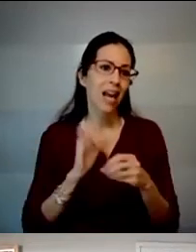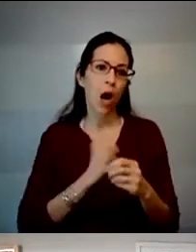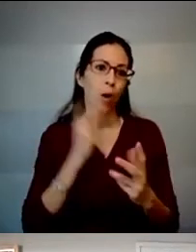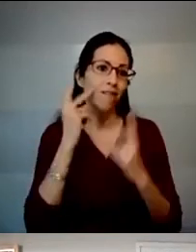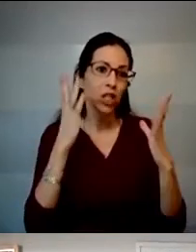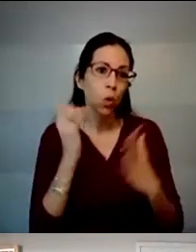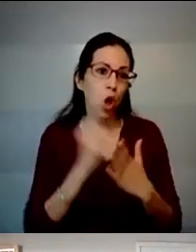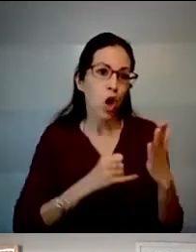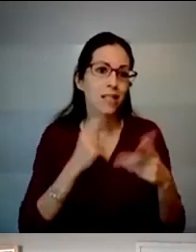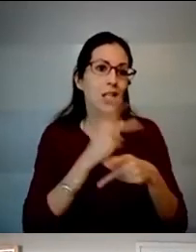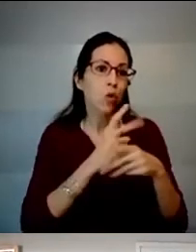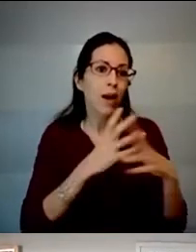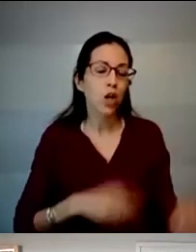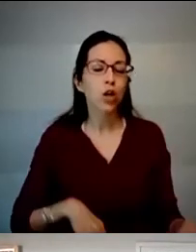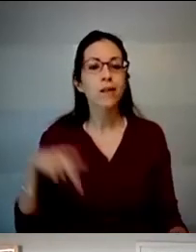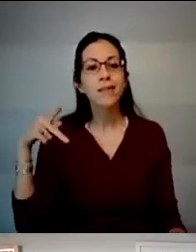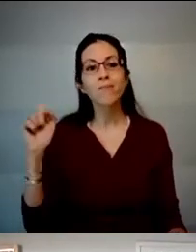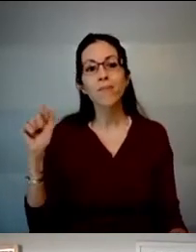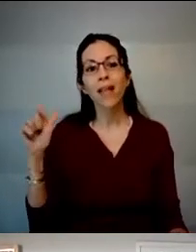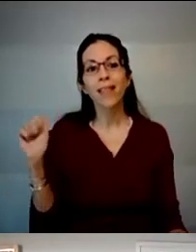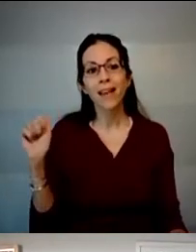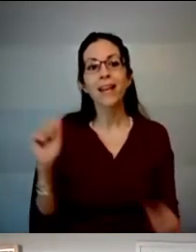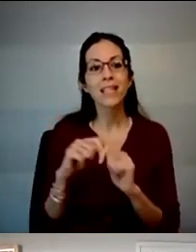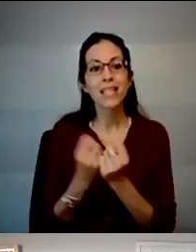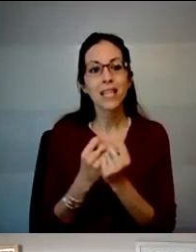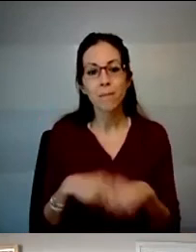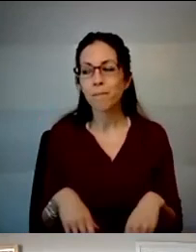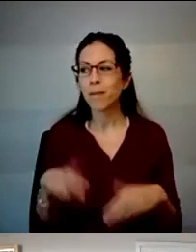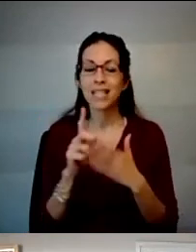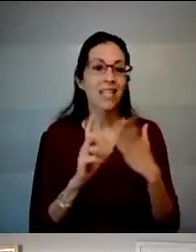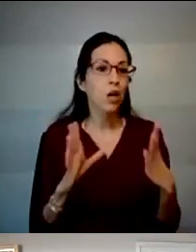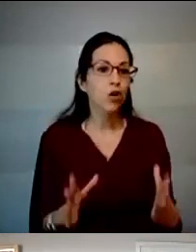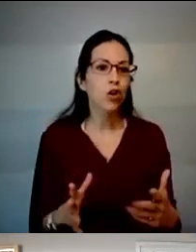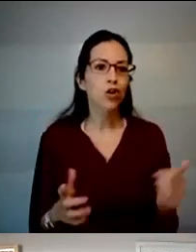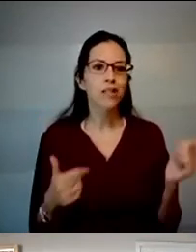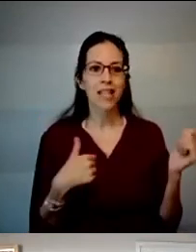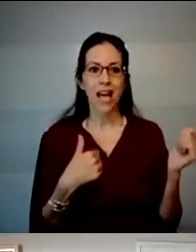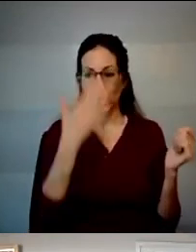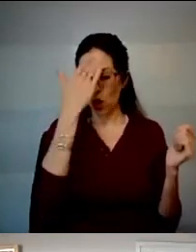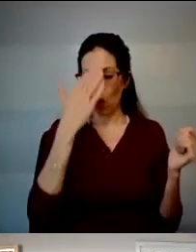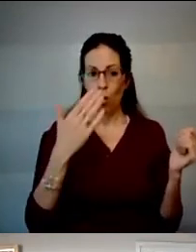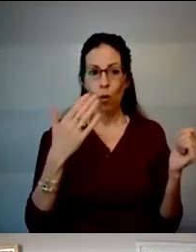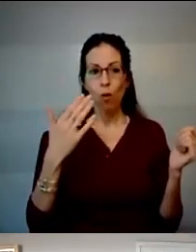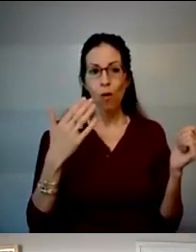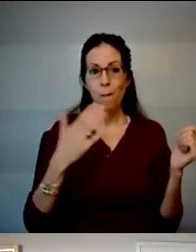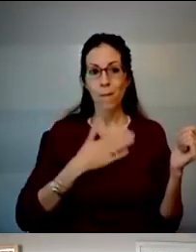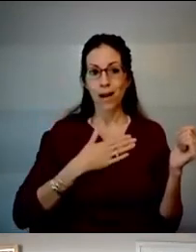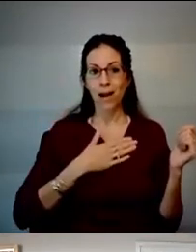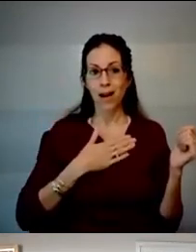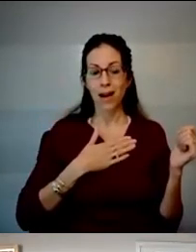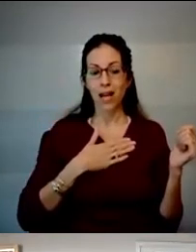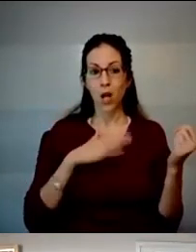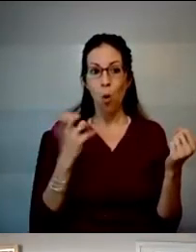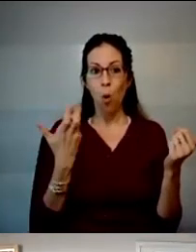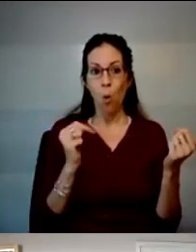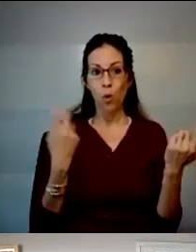our Pelly team, our designers. And I know for my own purposes, I really rely on